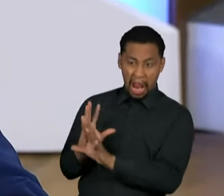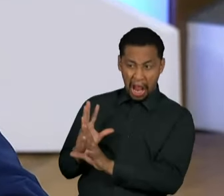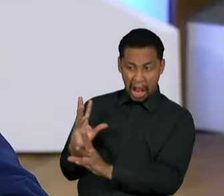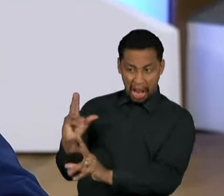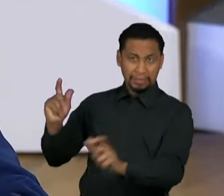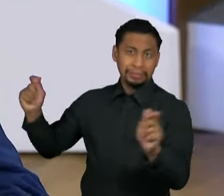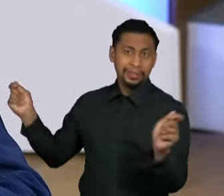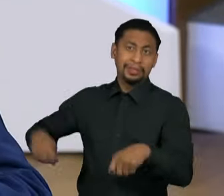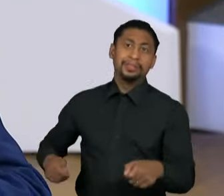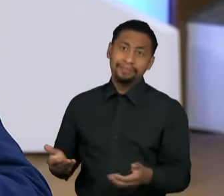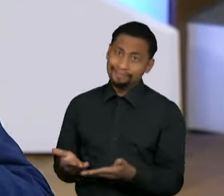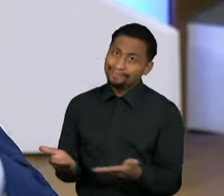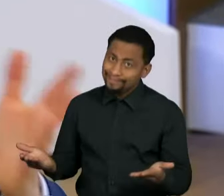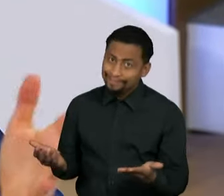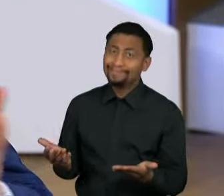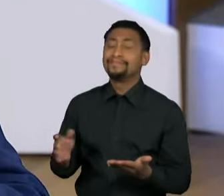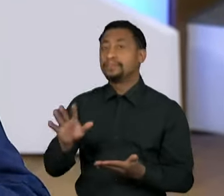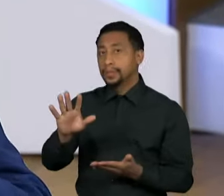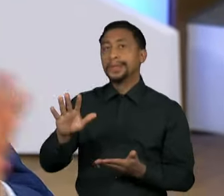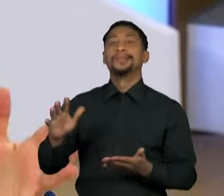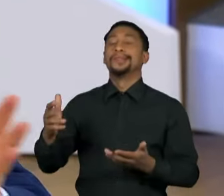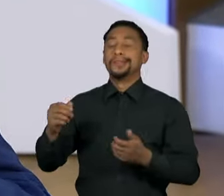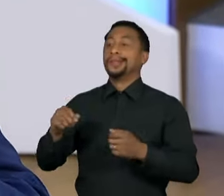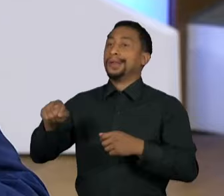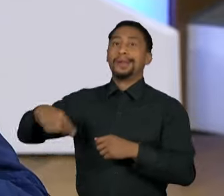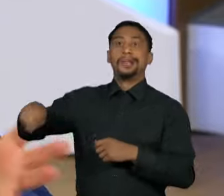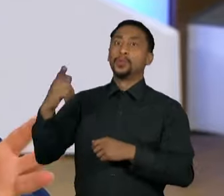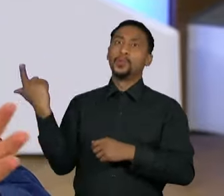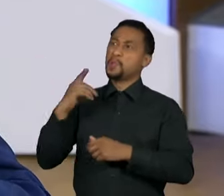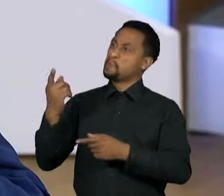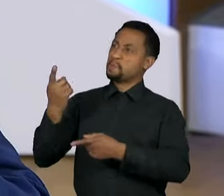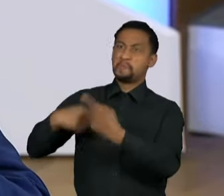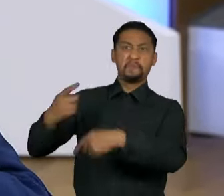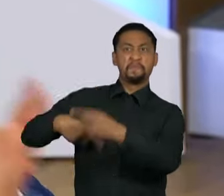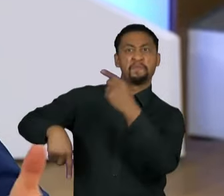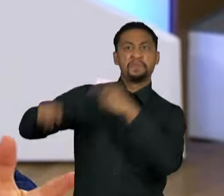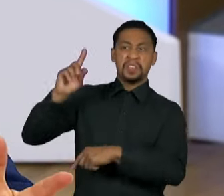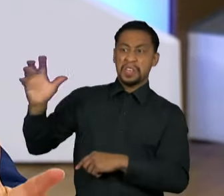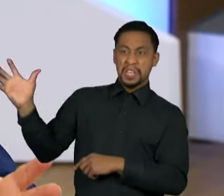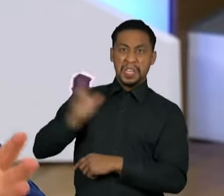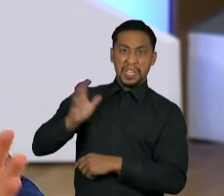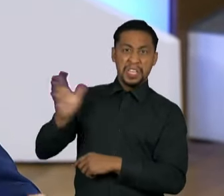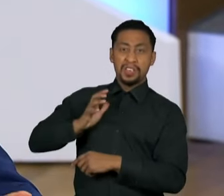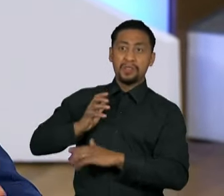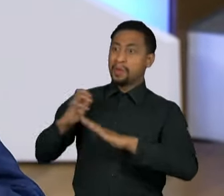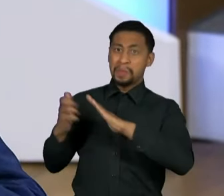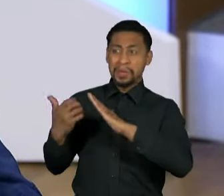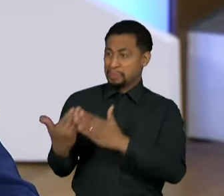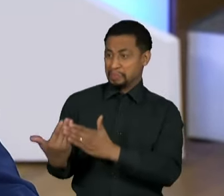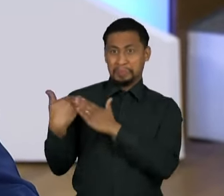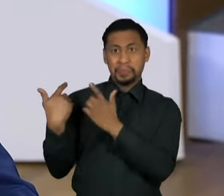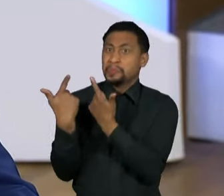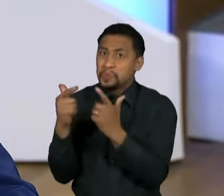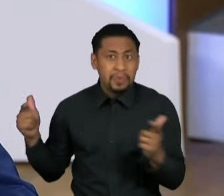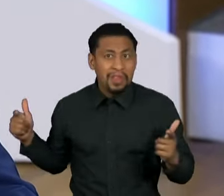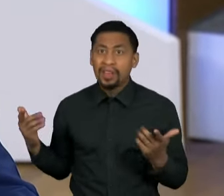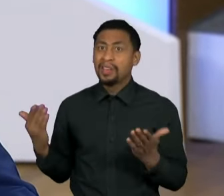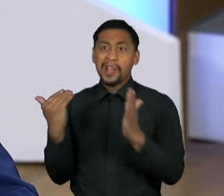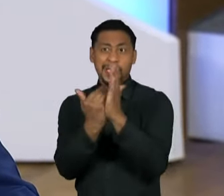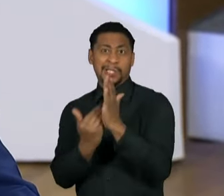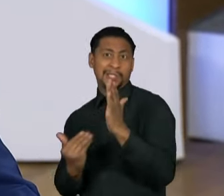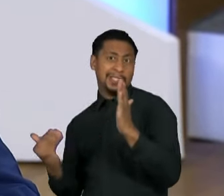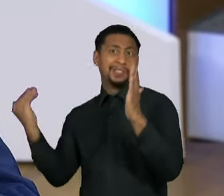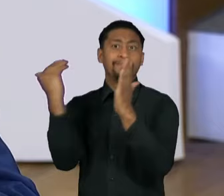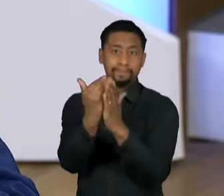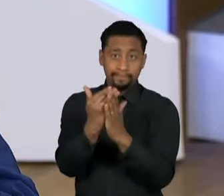the business model that has led to this vast, outsized, unaccountable power. If these companies were